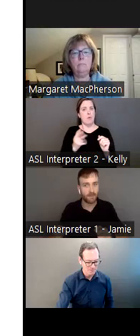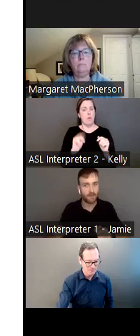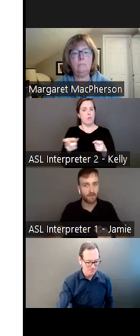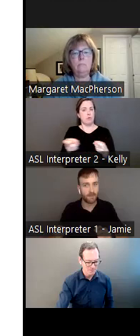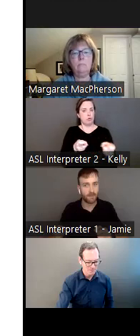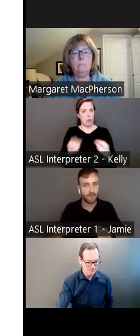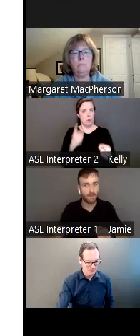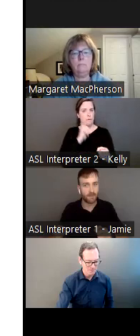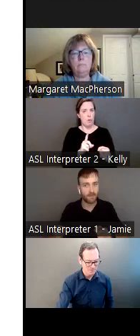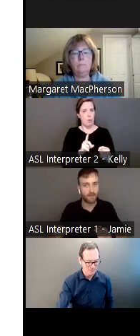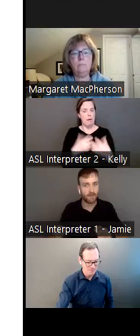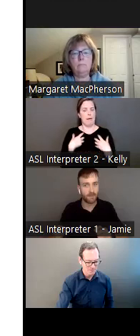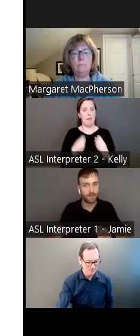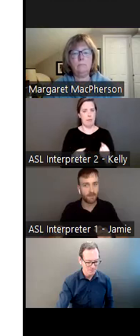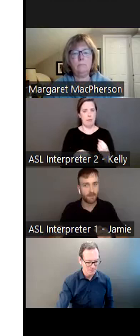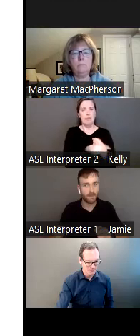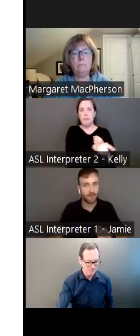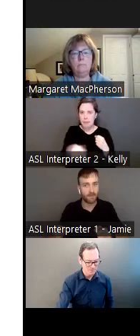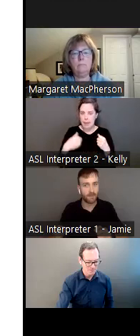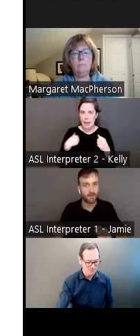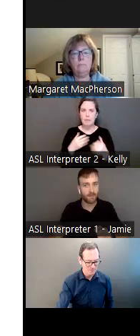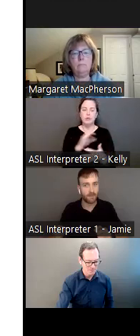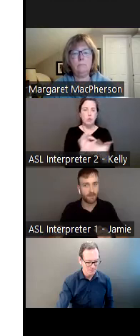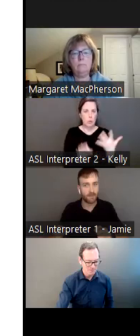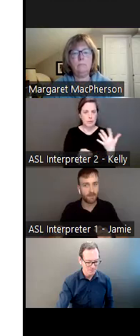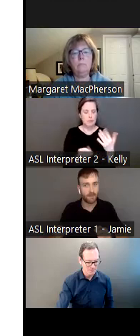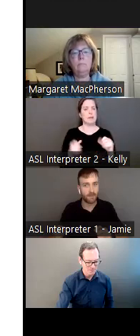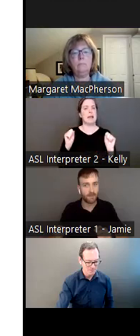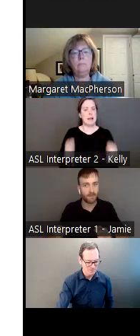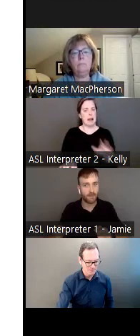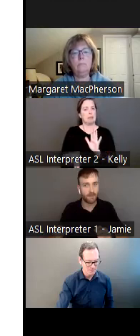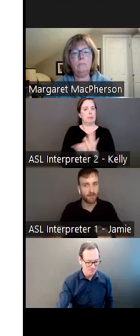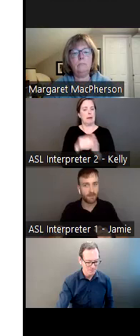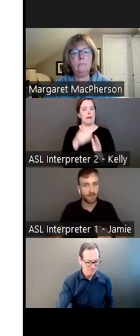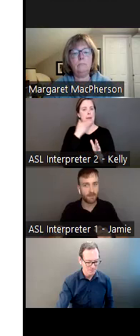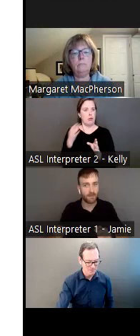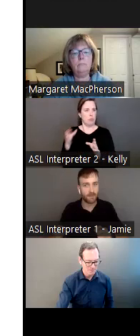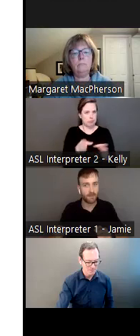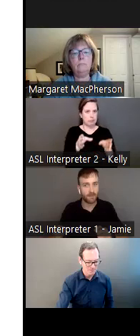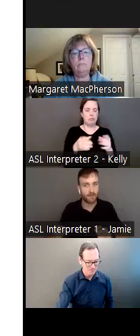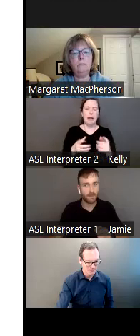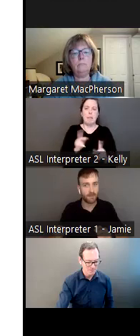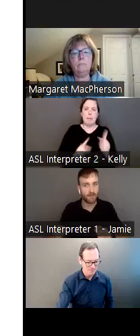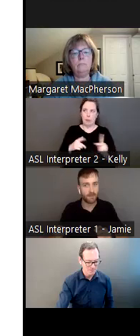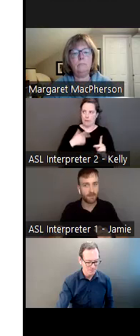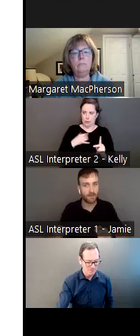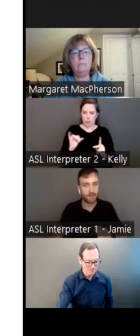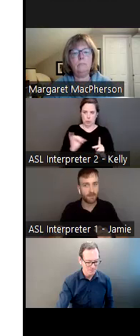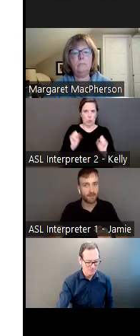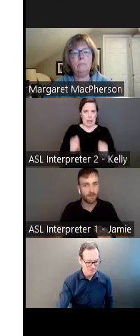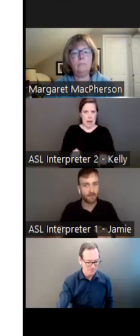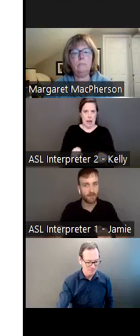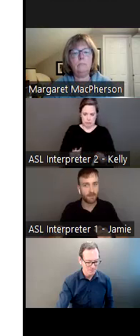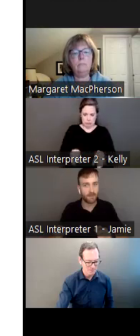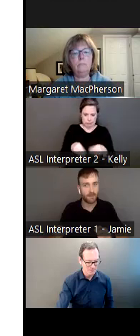have those choices, and that they can have a better path to improved health outcomes. And they know that people